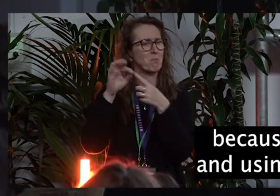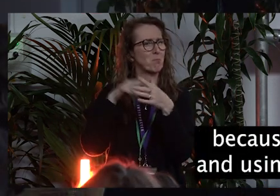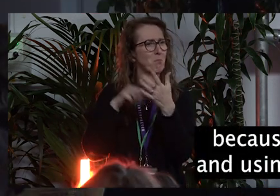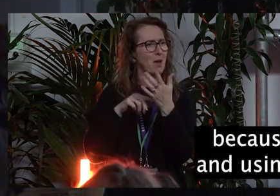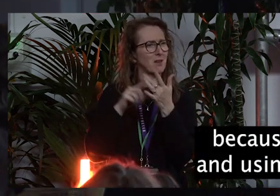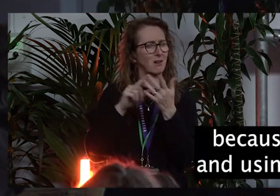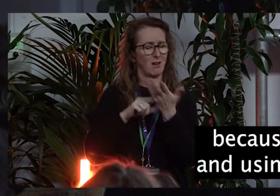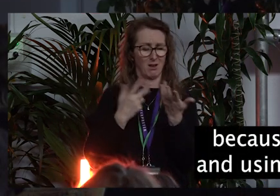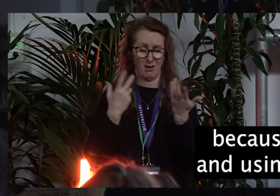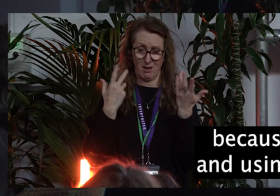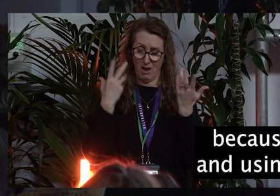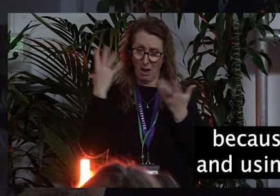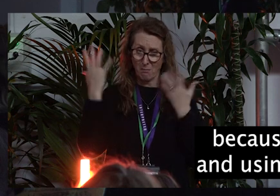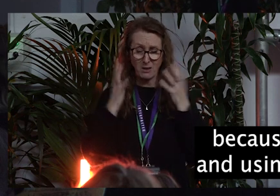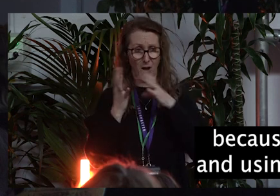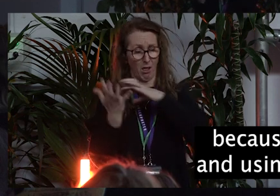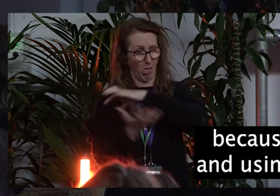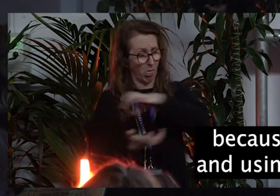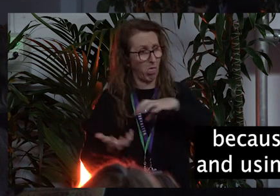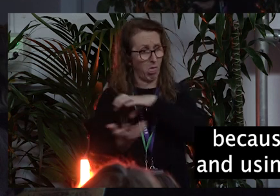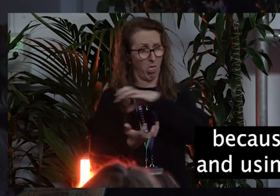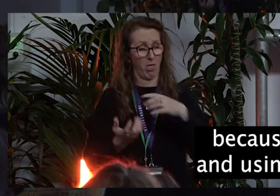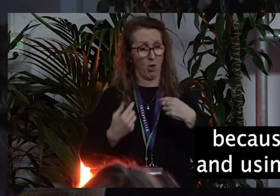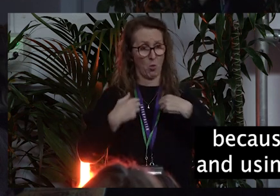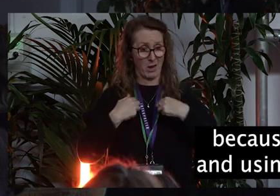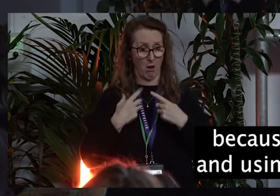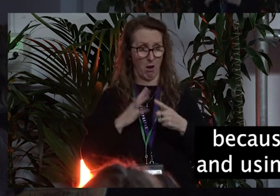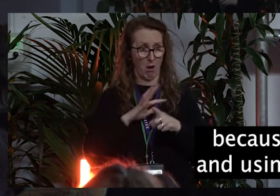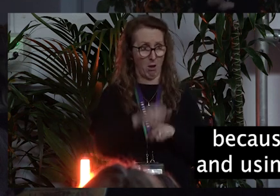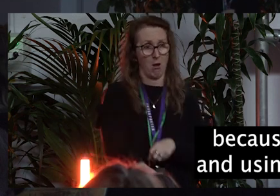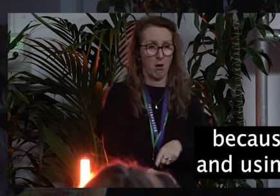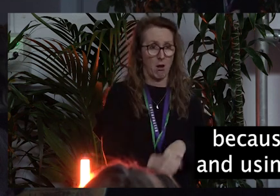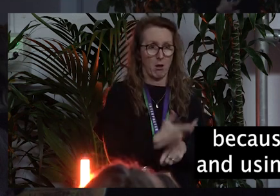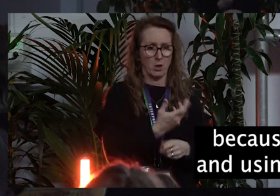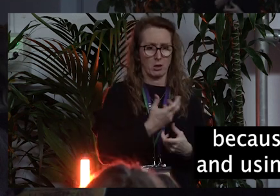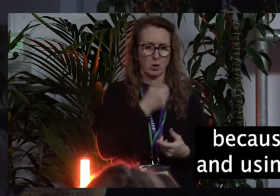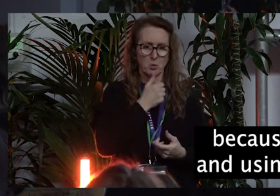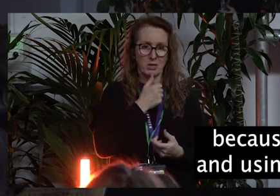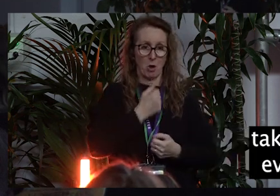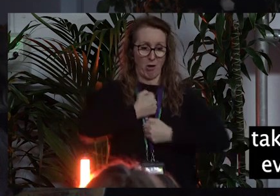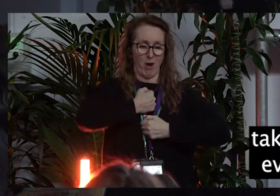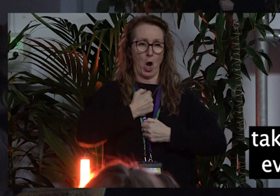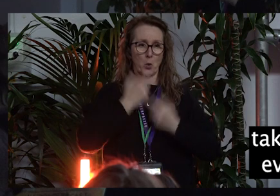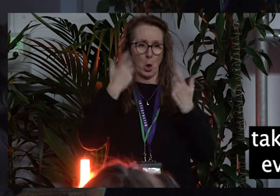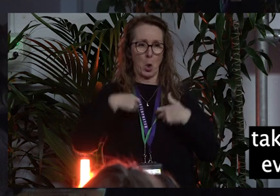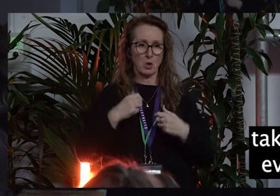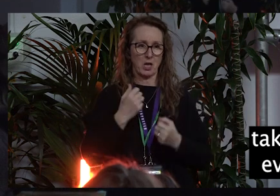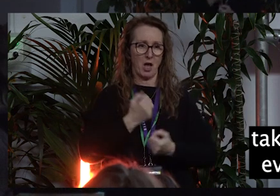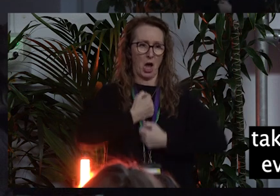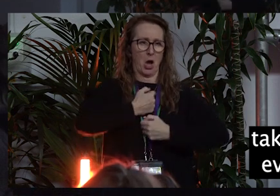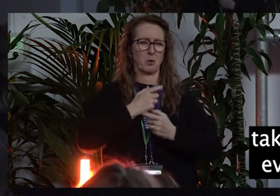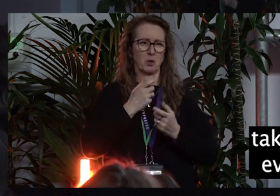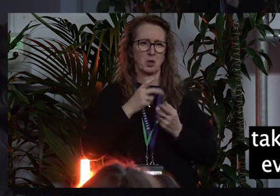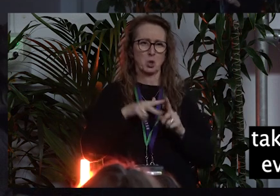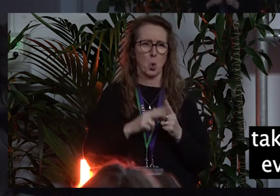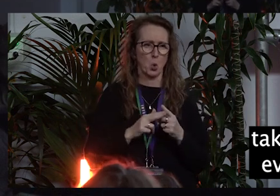around that, because it means that we are colonising and using our own tools, our own laws, and taking them to people, never